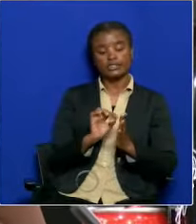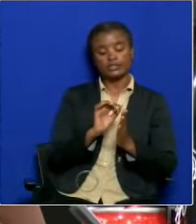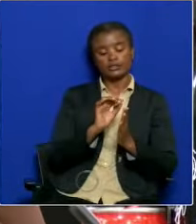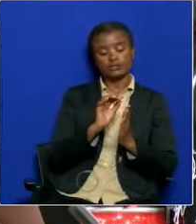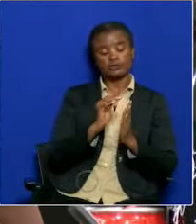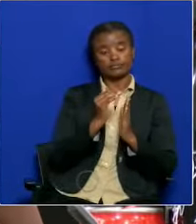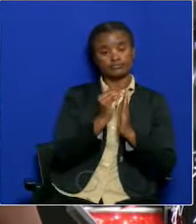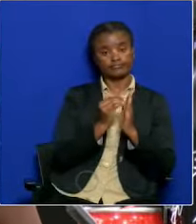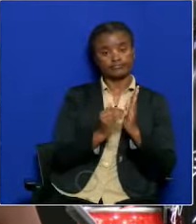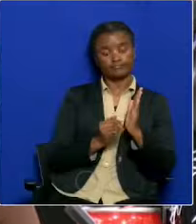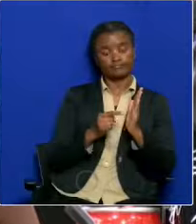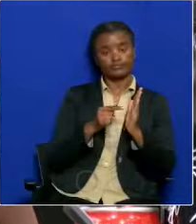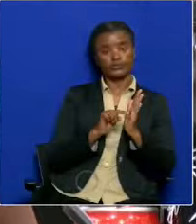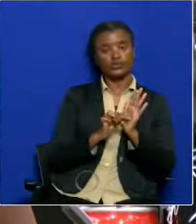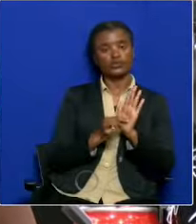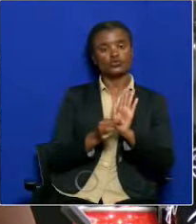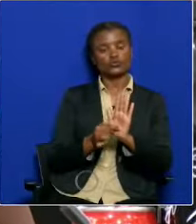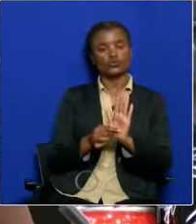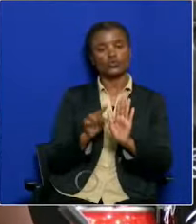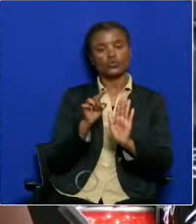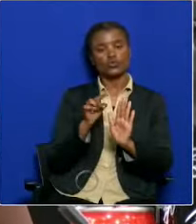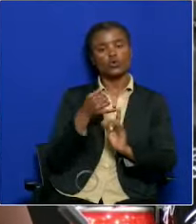duration of the calls.